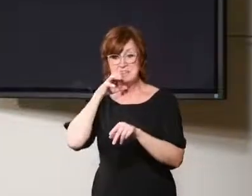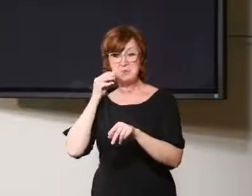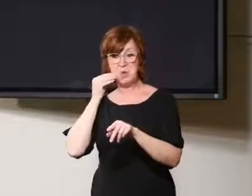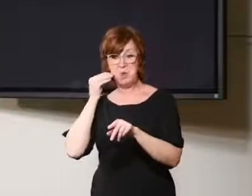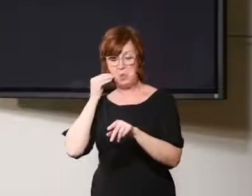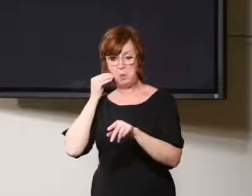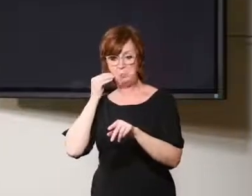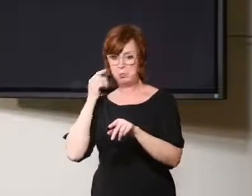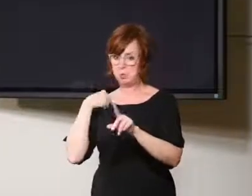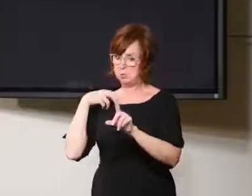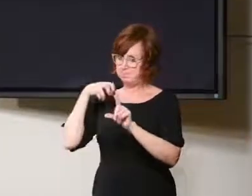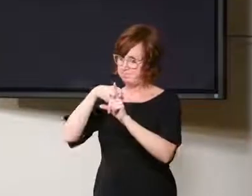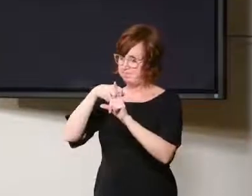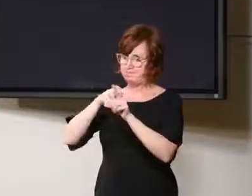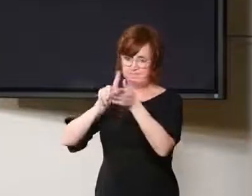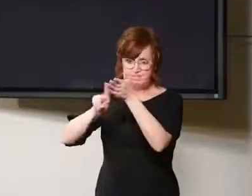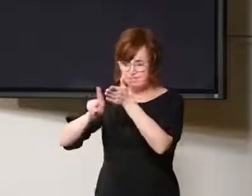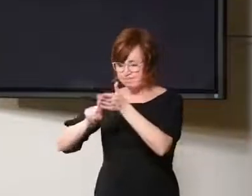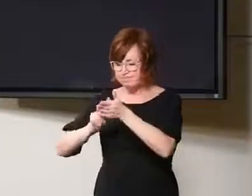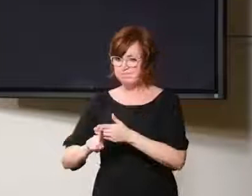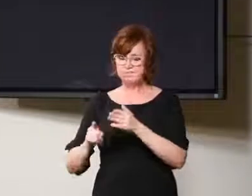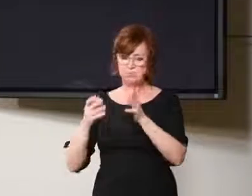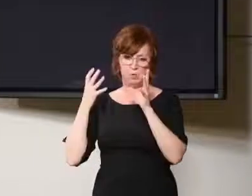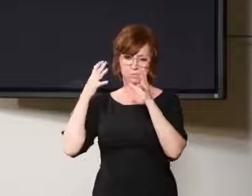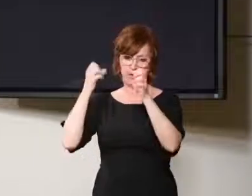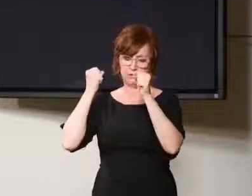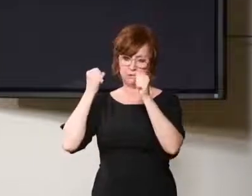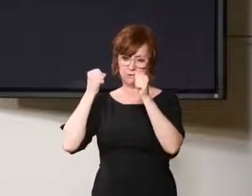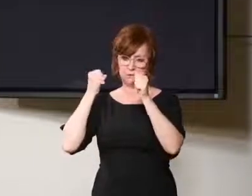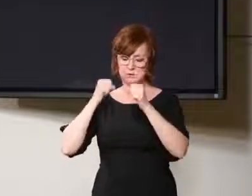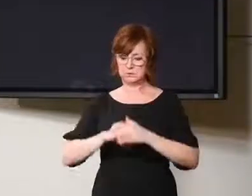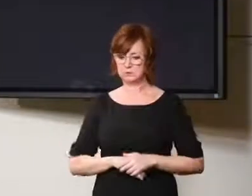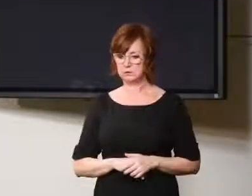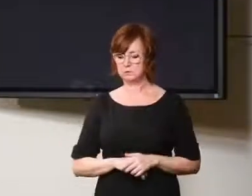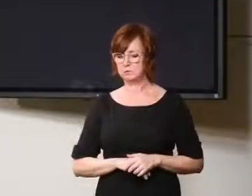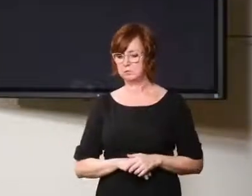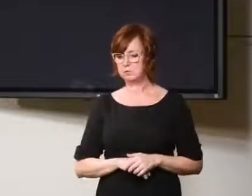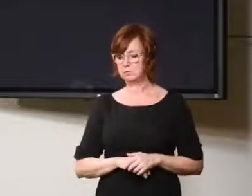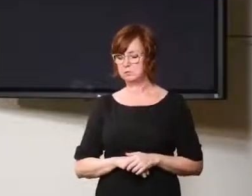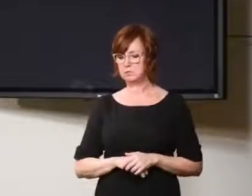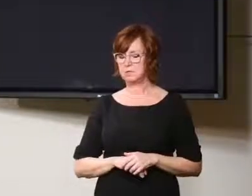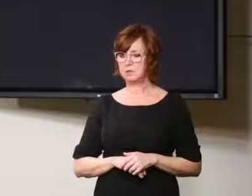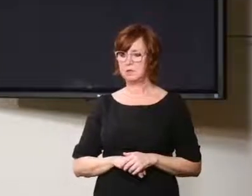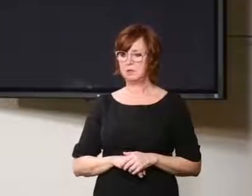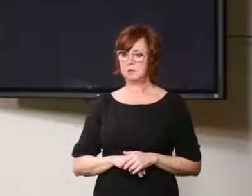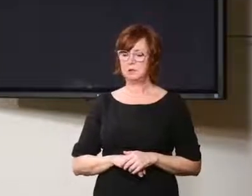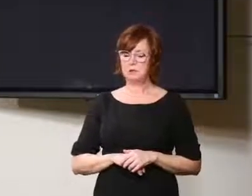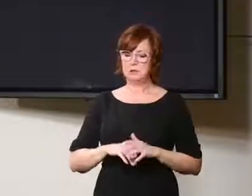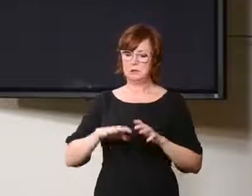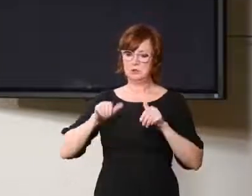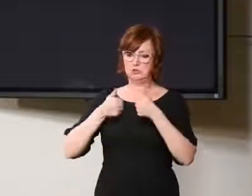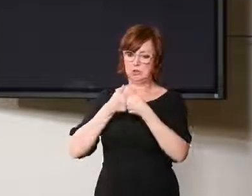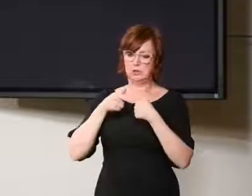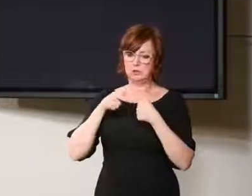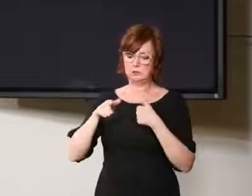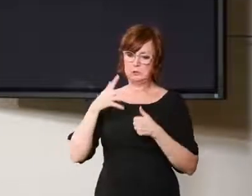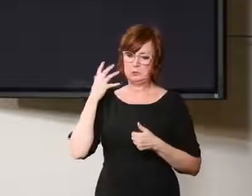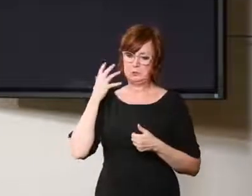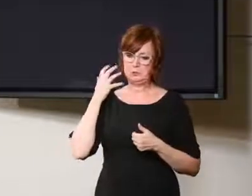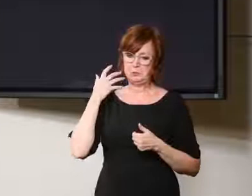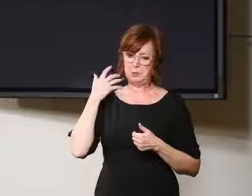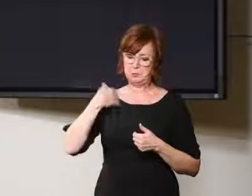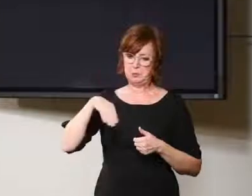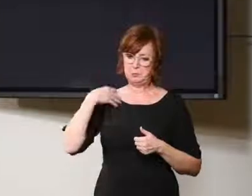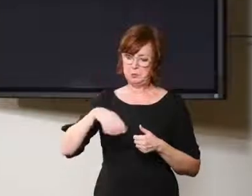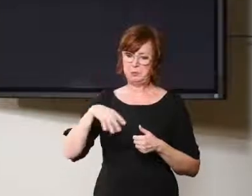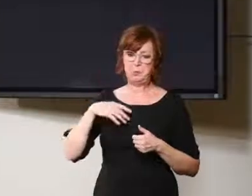very challenging with the restrictions that people who have loved ones in those facilities can't visit as frequently as they want to. But, all